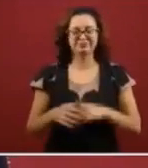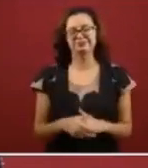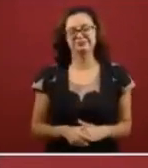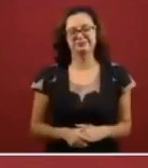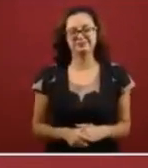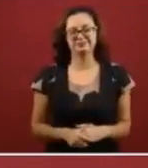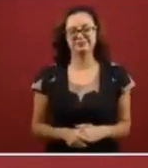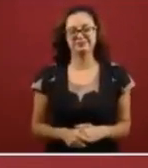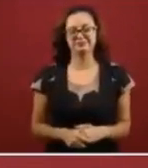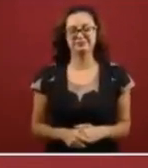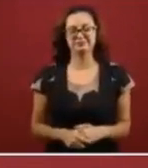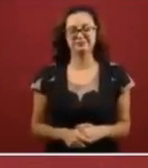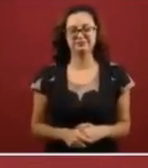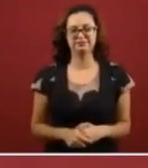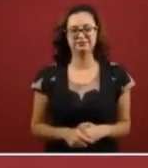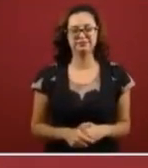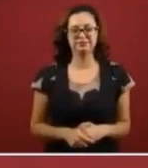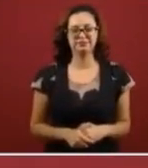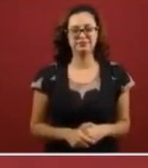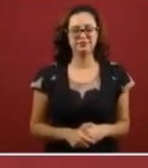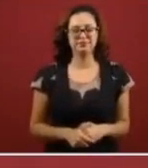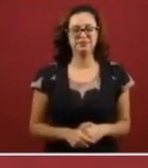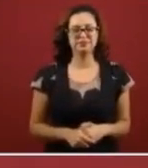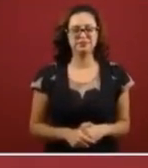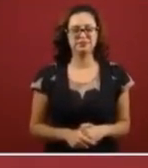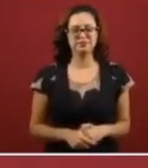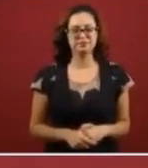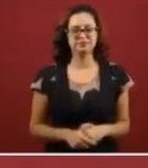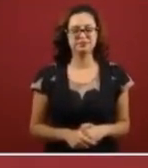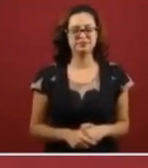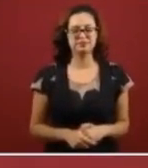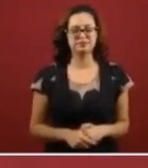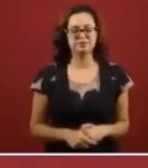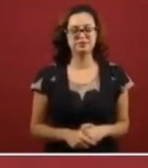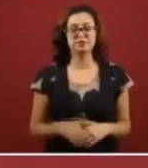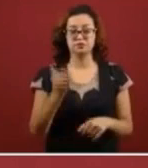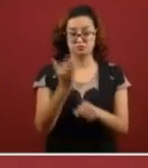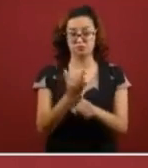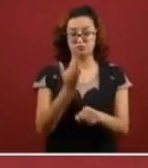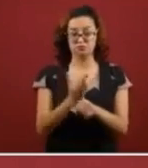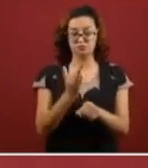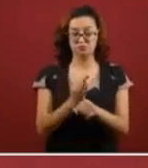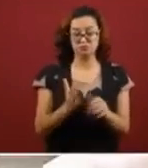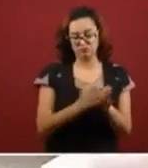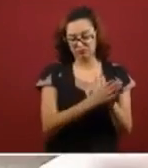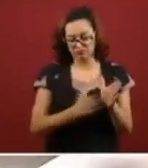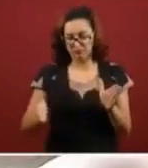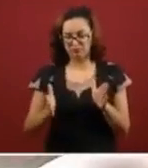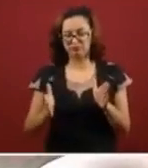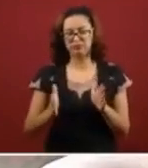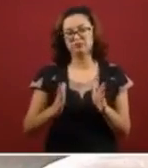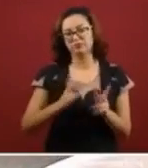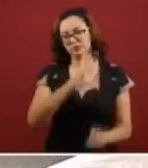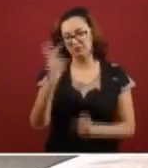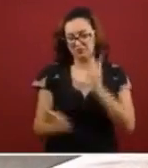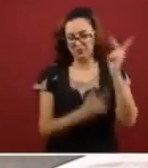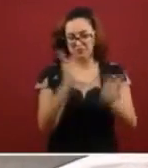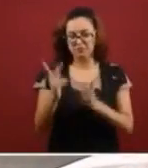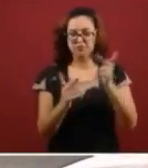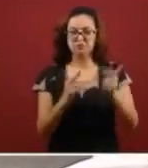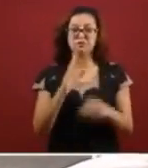change. Dedicar, we are going to devote esta primera parte, this first part to questions and